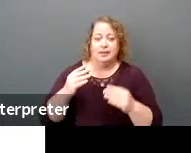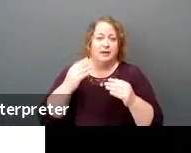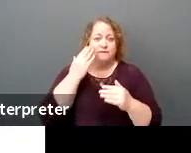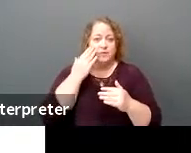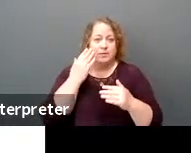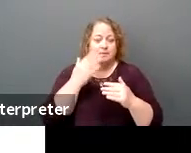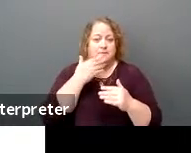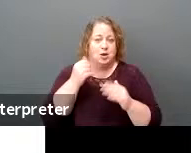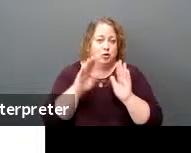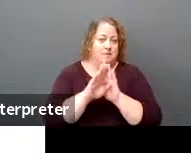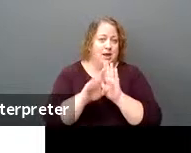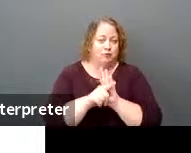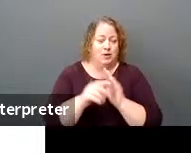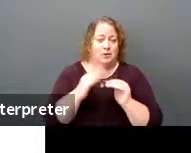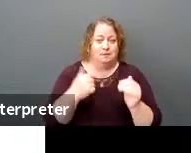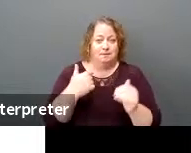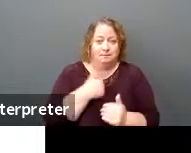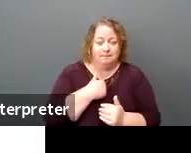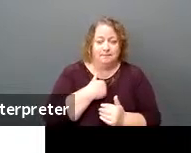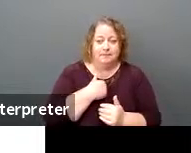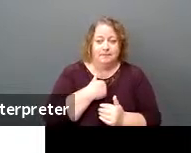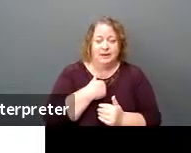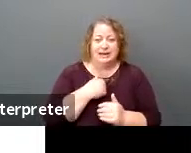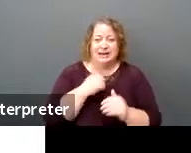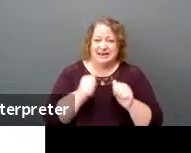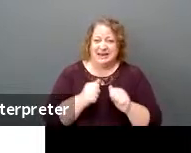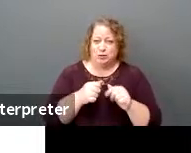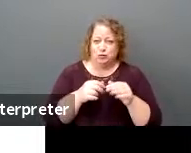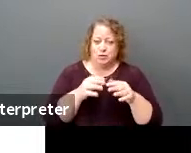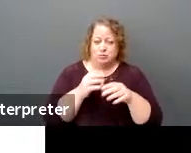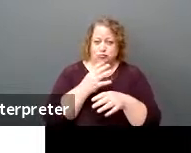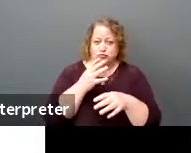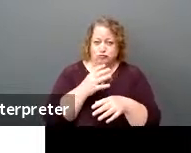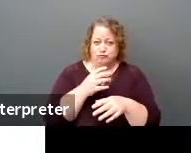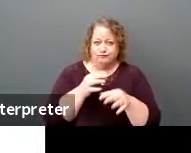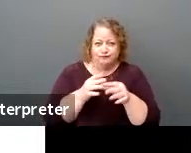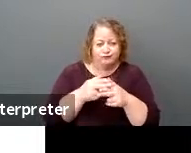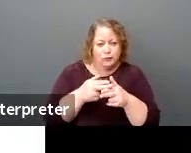wider background than I had when I came on. Yep. Can you give a brief